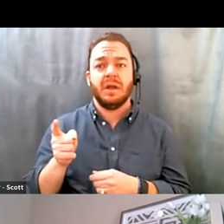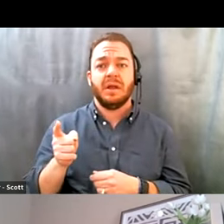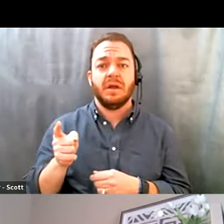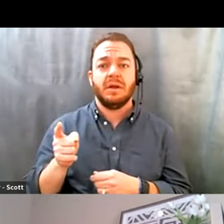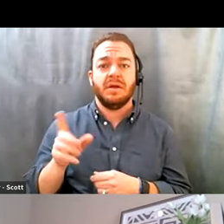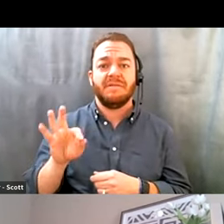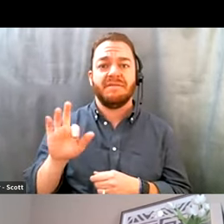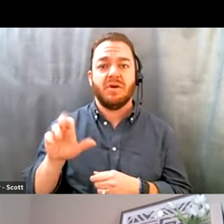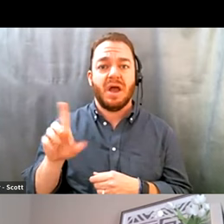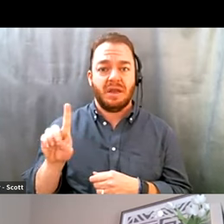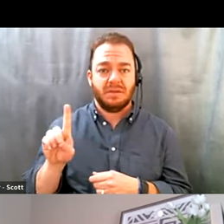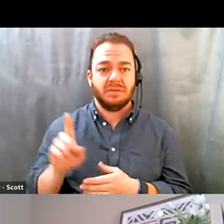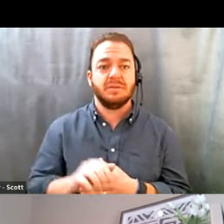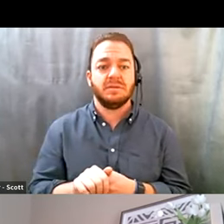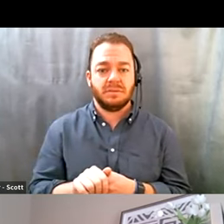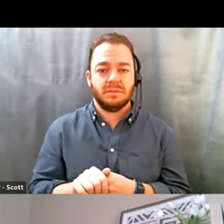Farad.